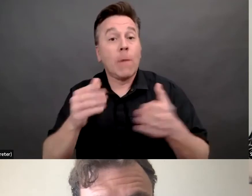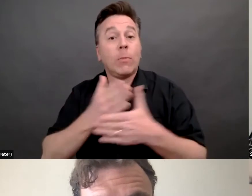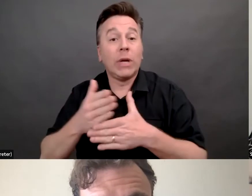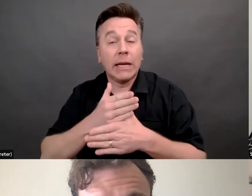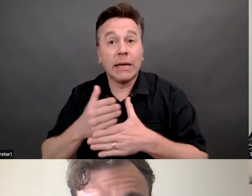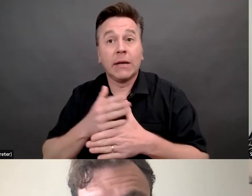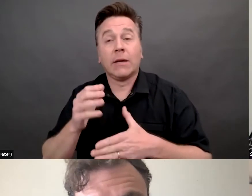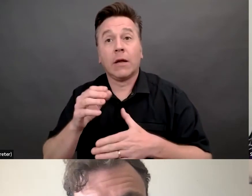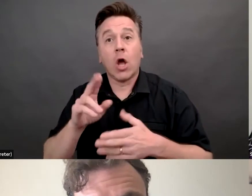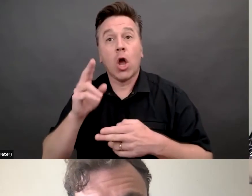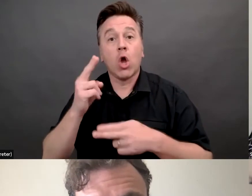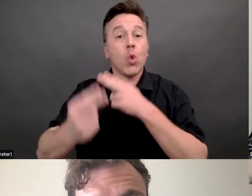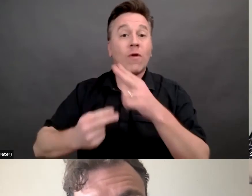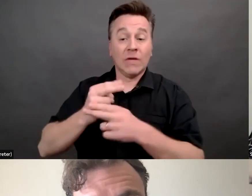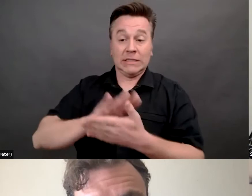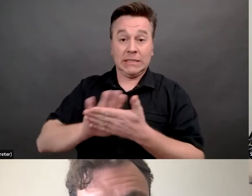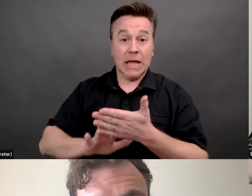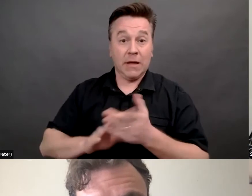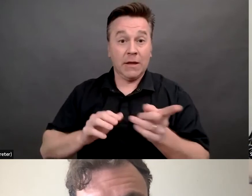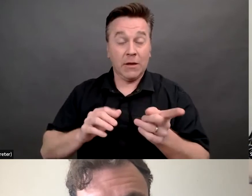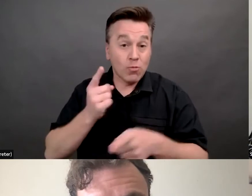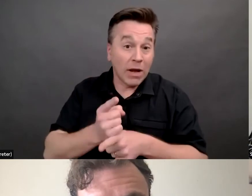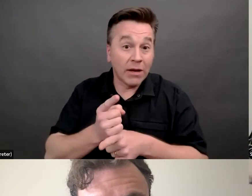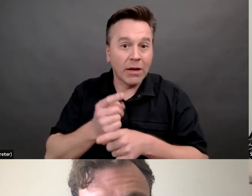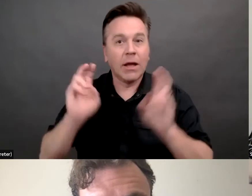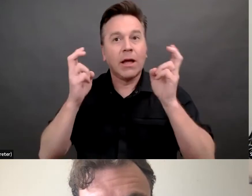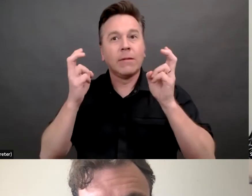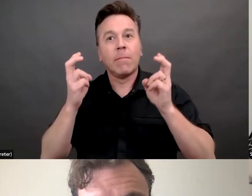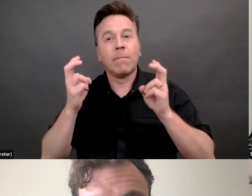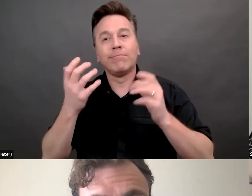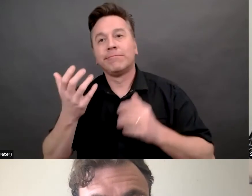between universal design, right? Going kind of